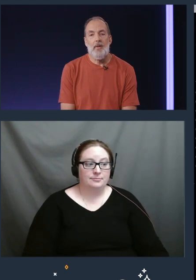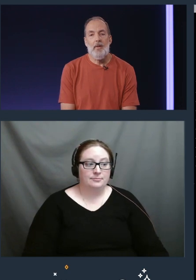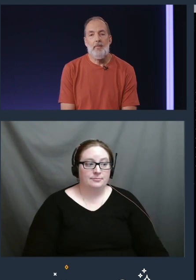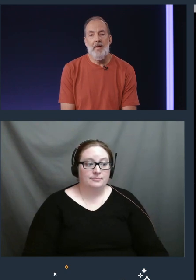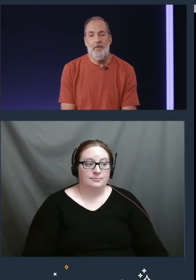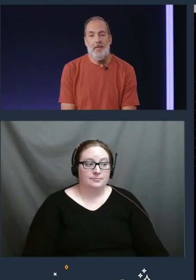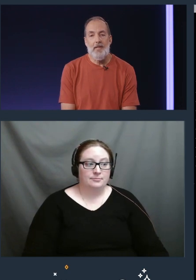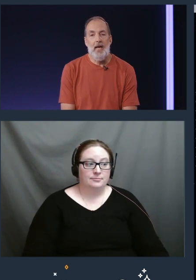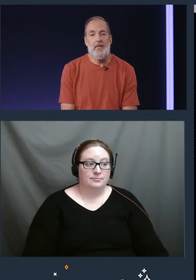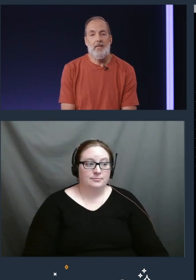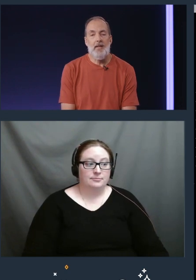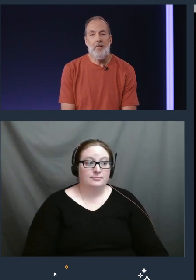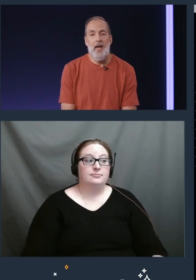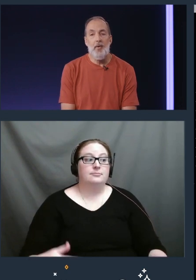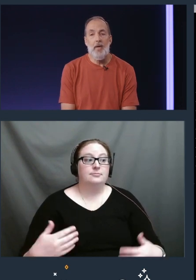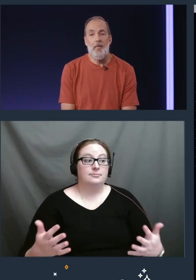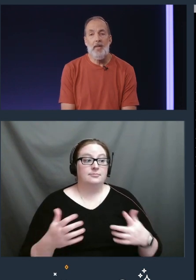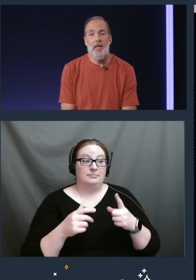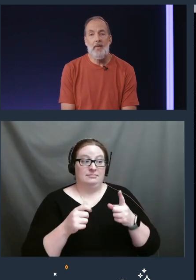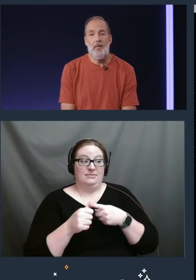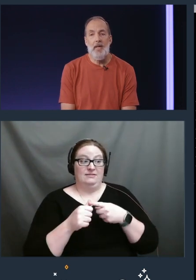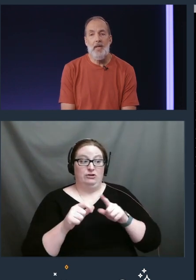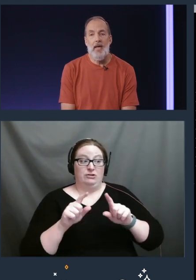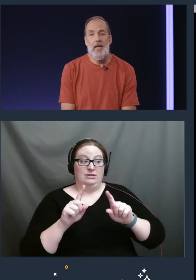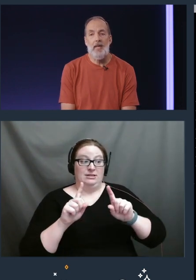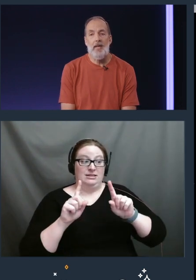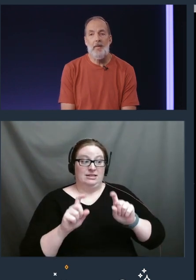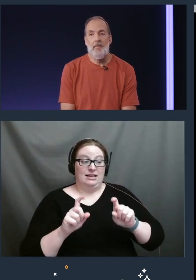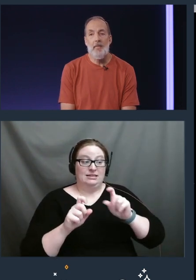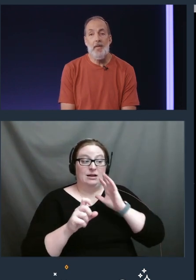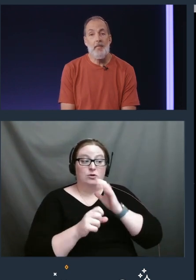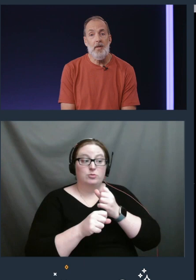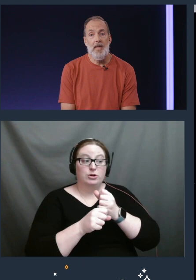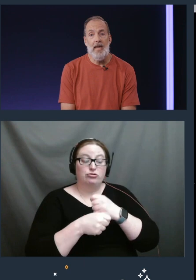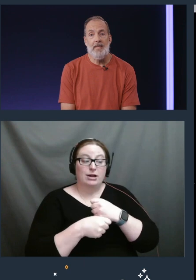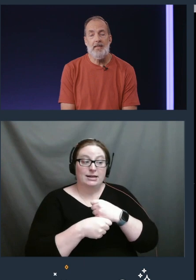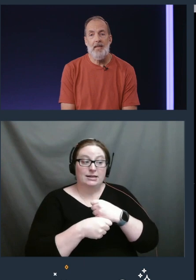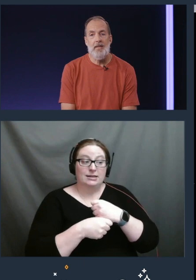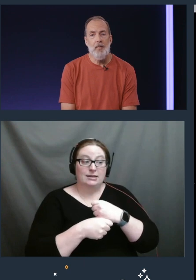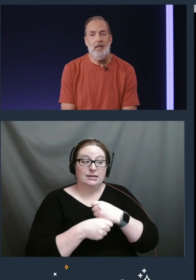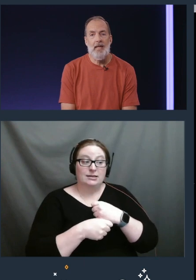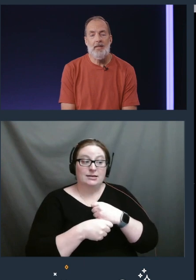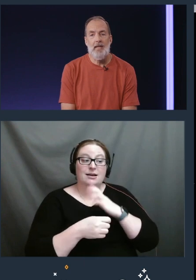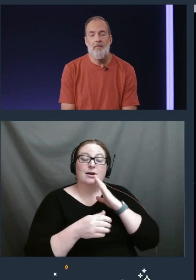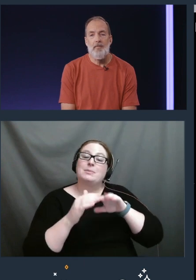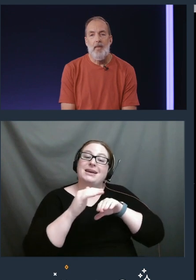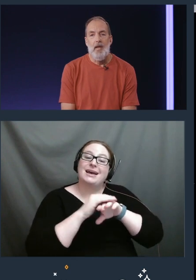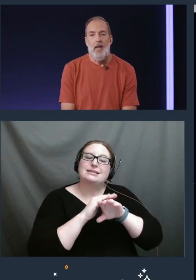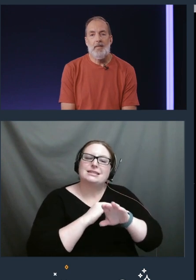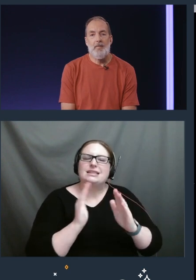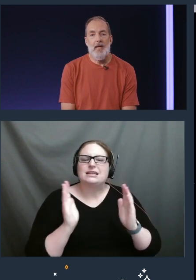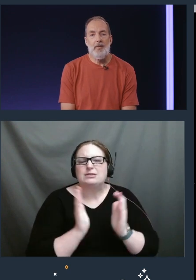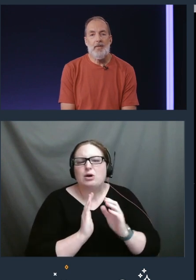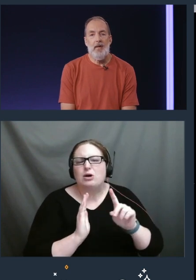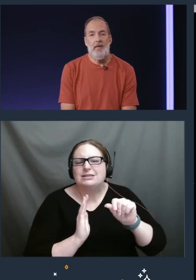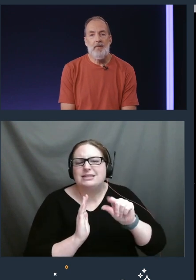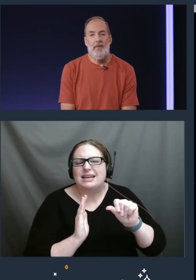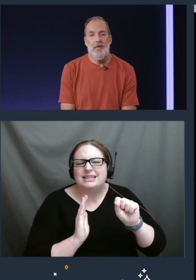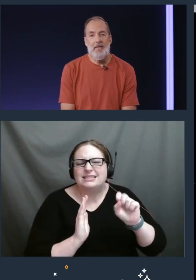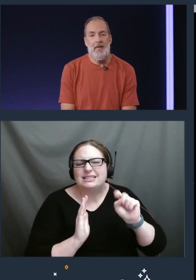So my first test, I'm going to be creating I'm going to be accessing a small data set. It's